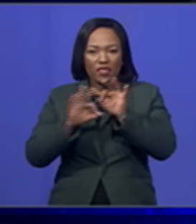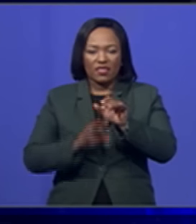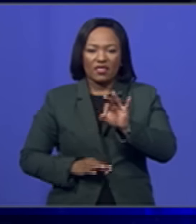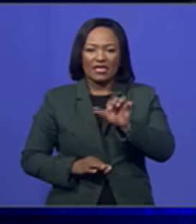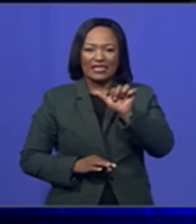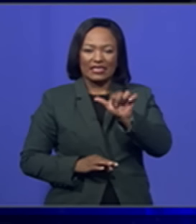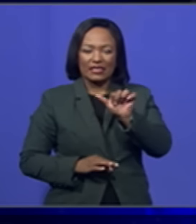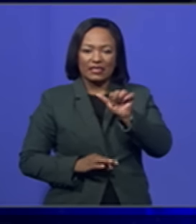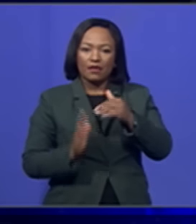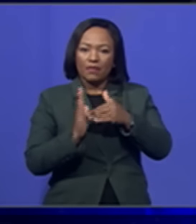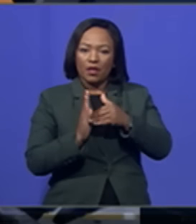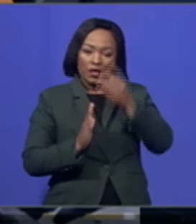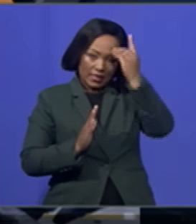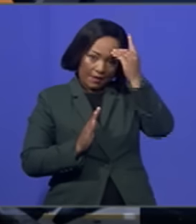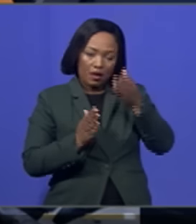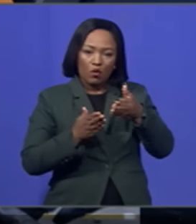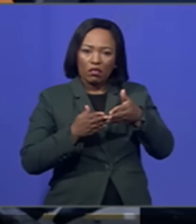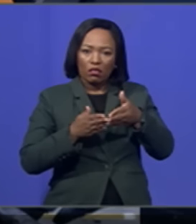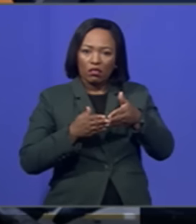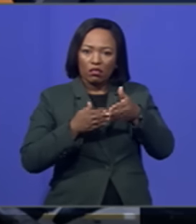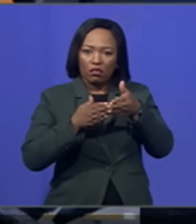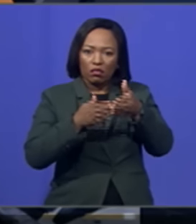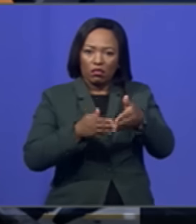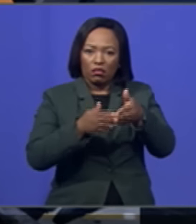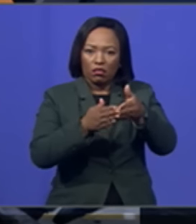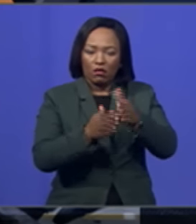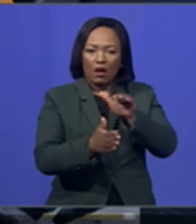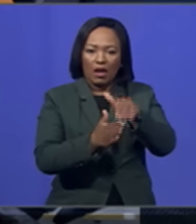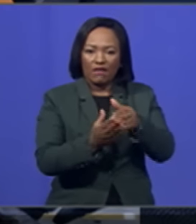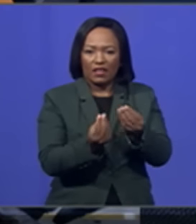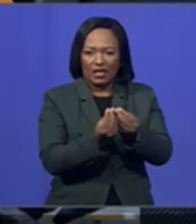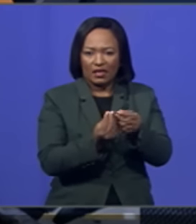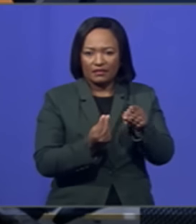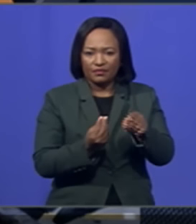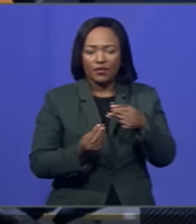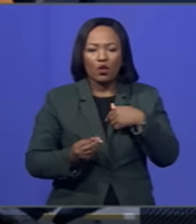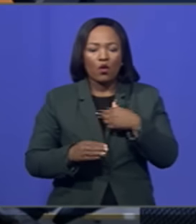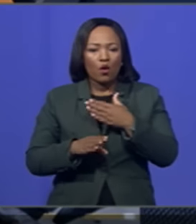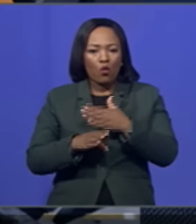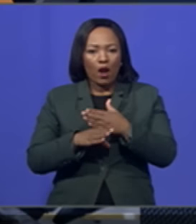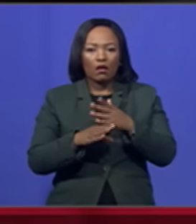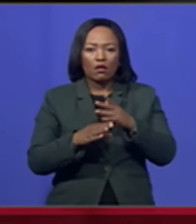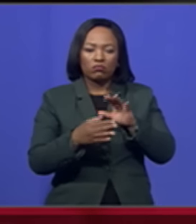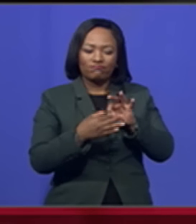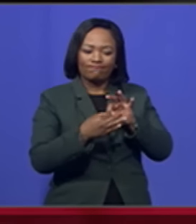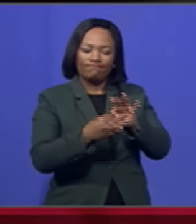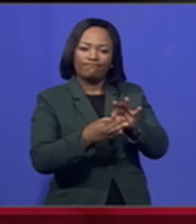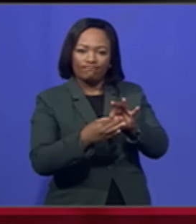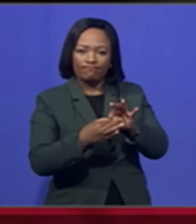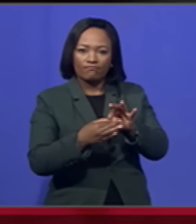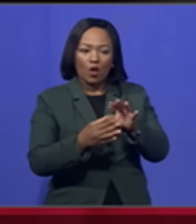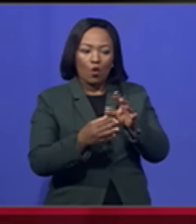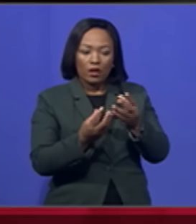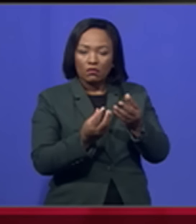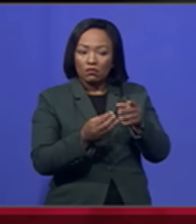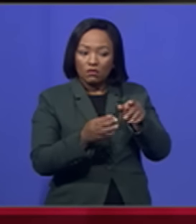Durban. We work closely with customs, which also informs us as and